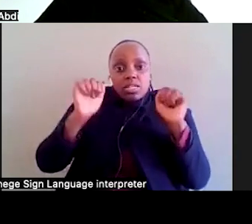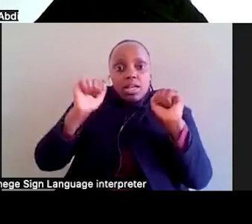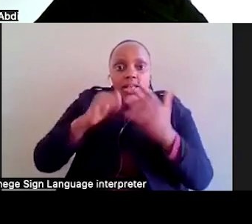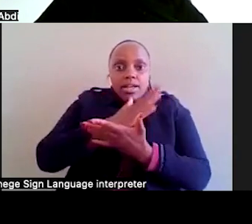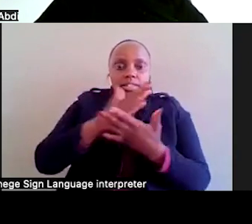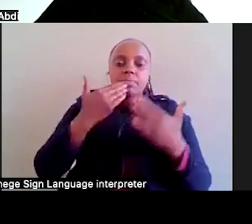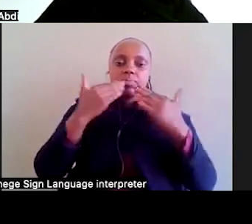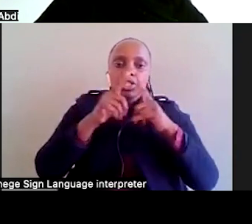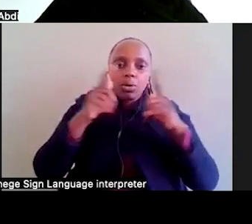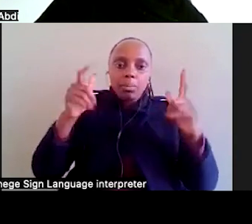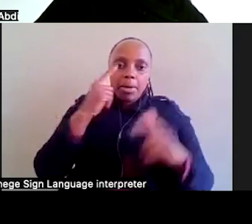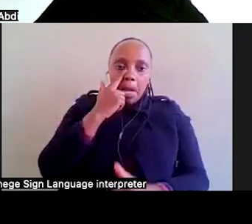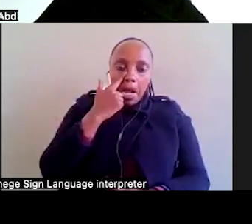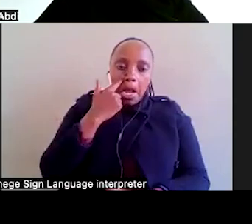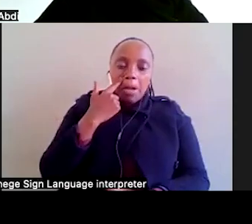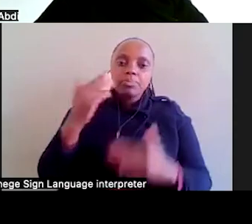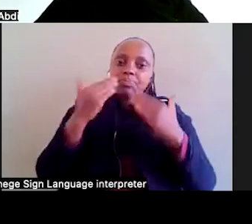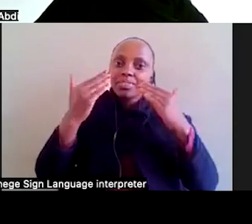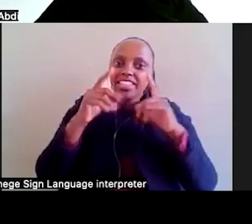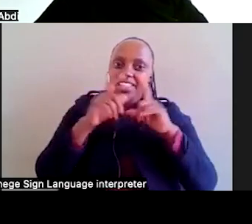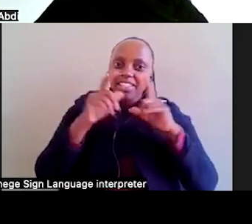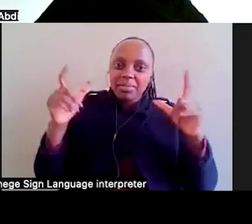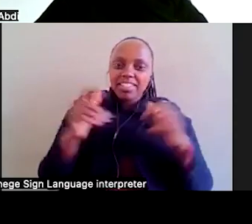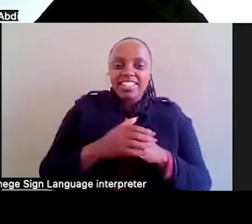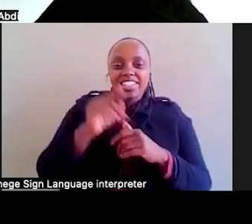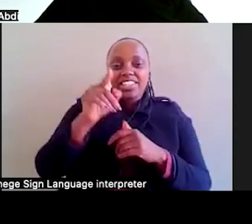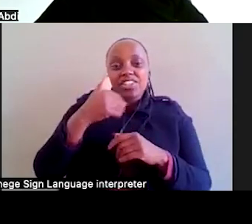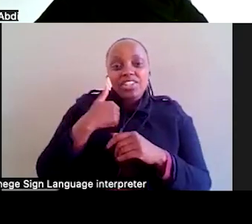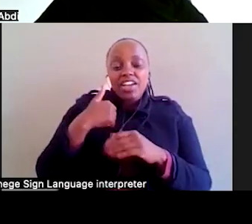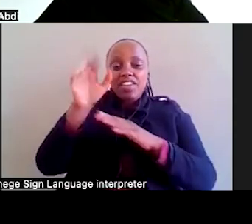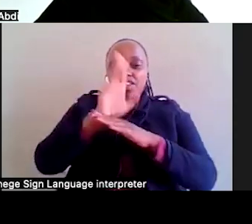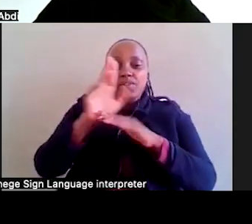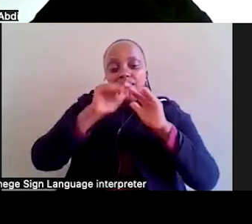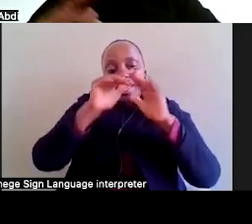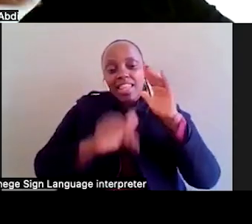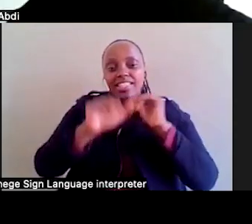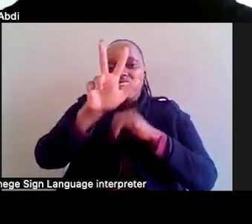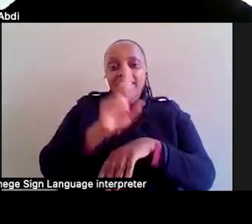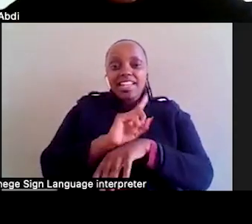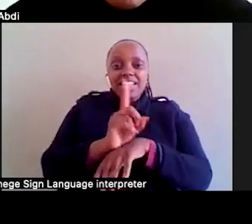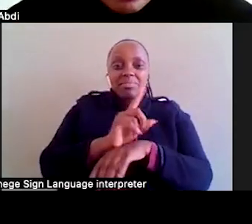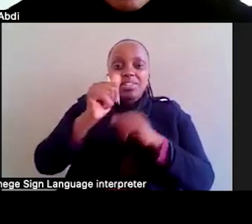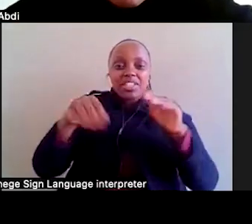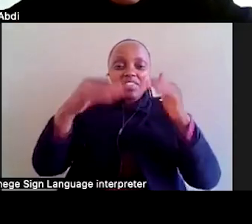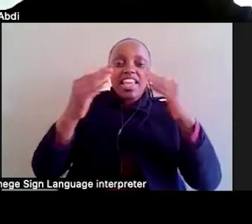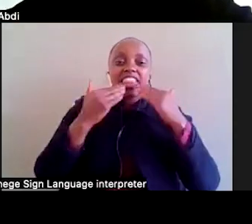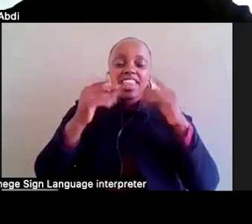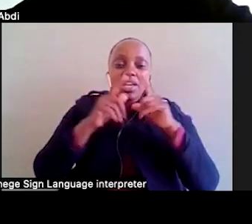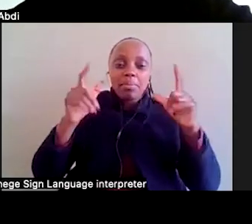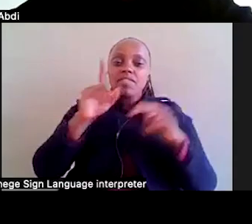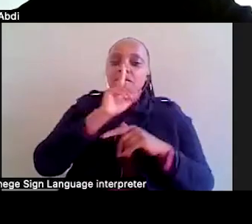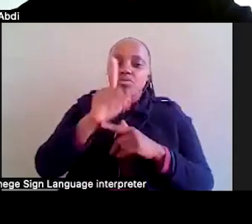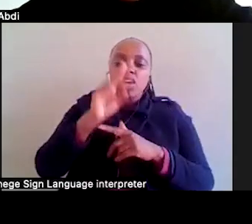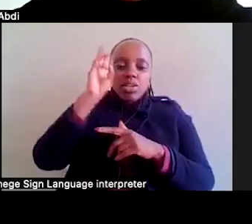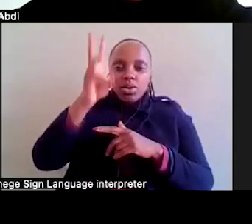much. Oh, thank you. Thank you. You have actually used less than the 3 minutes. We appreciate it. I'm sure we're going to get